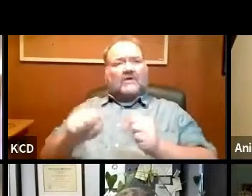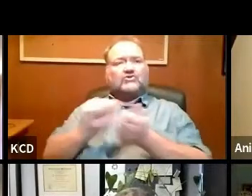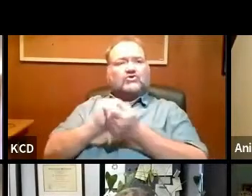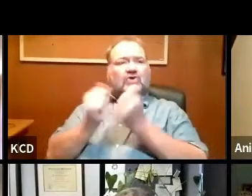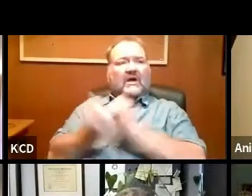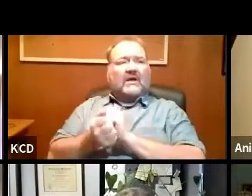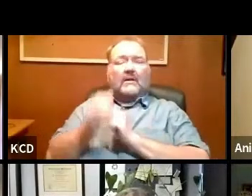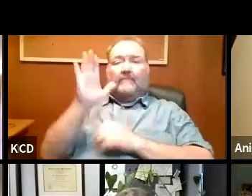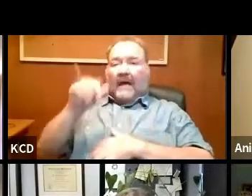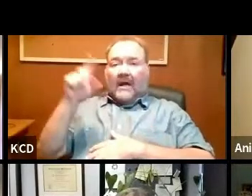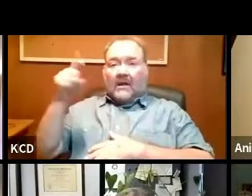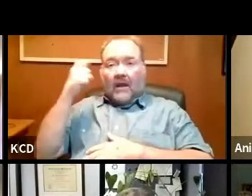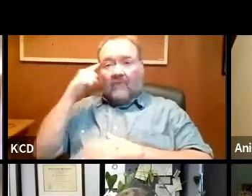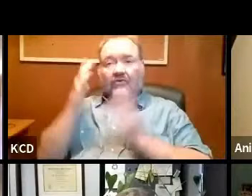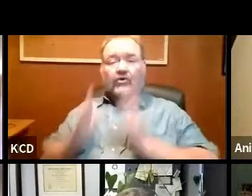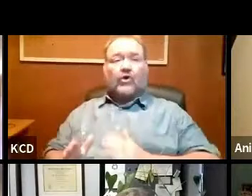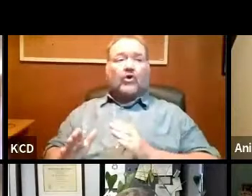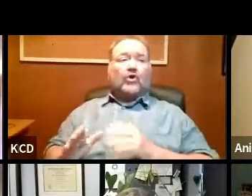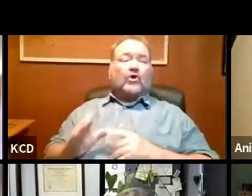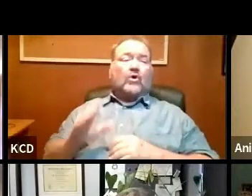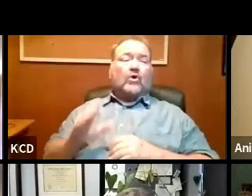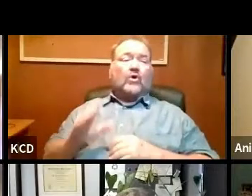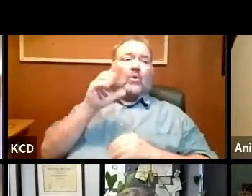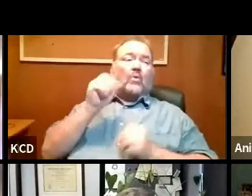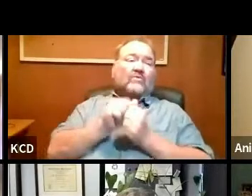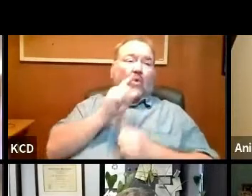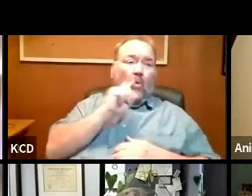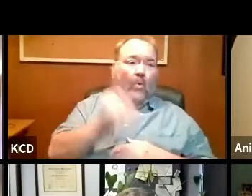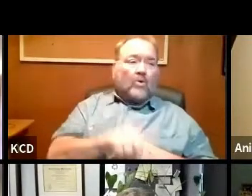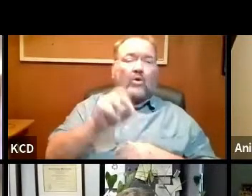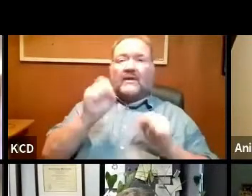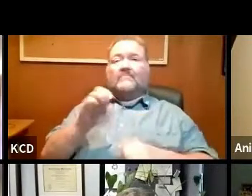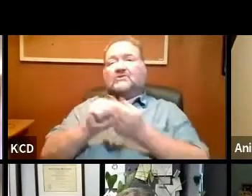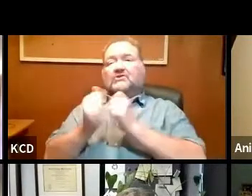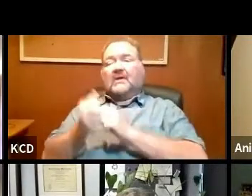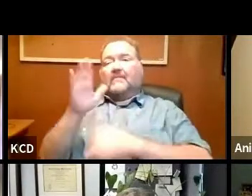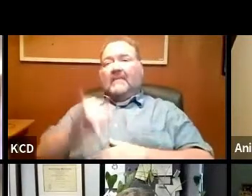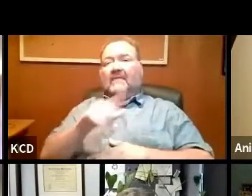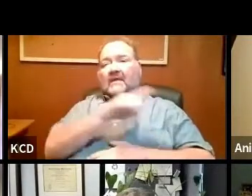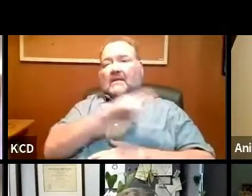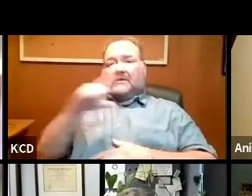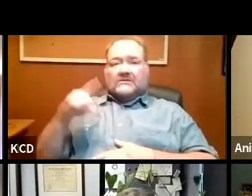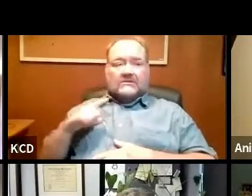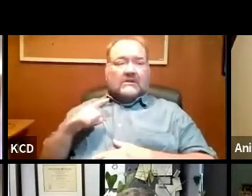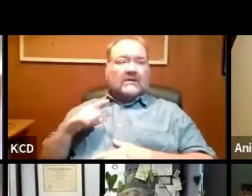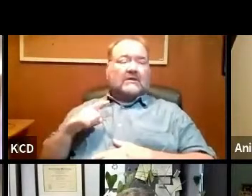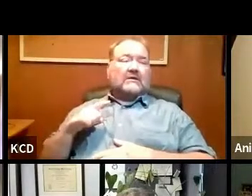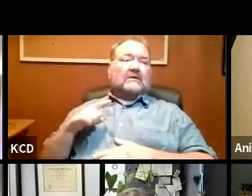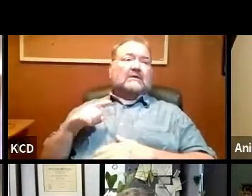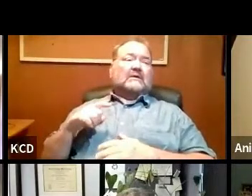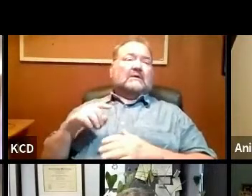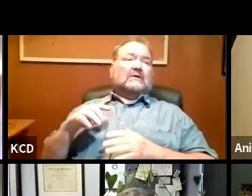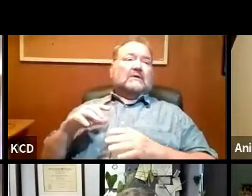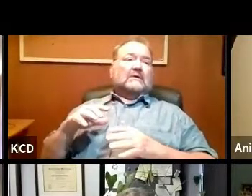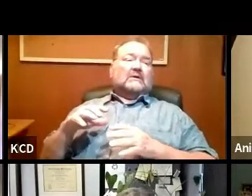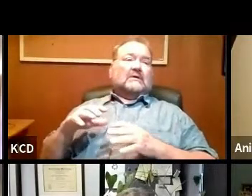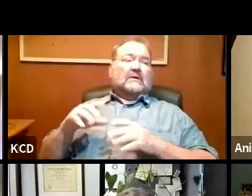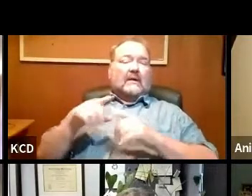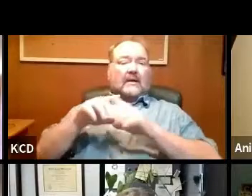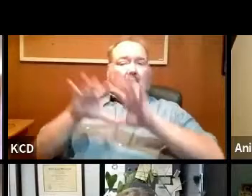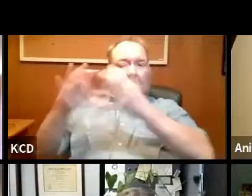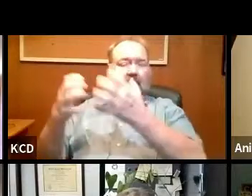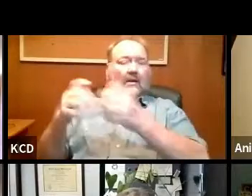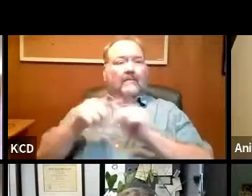by the governor with an order, or it might be changed by the legislature. But what I would say is